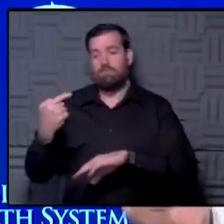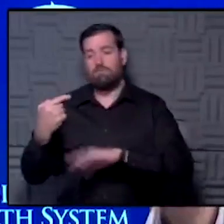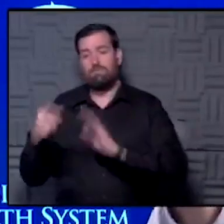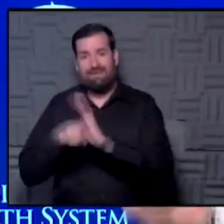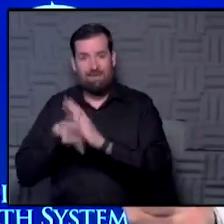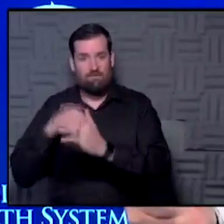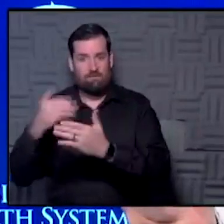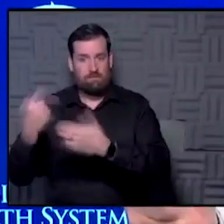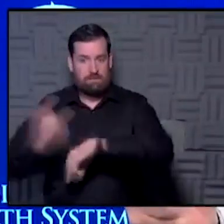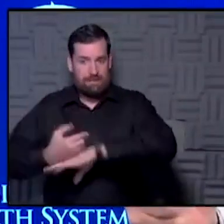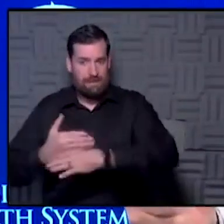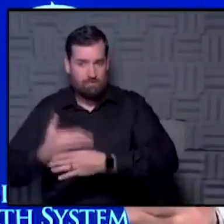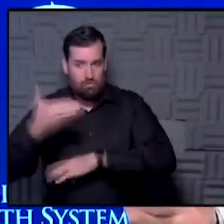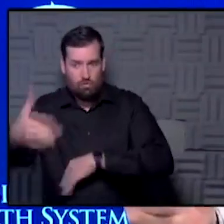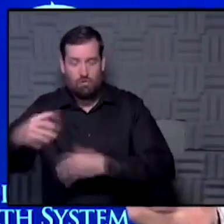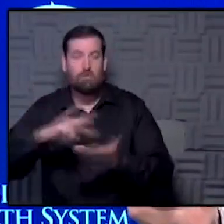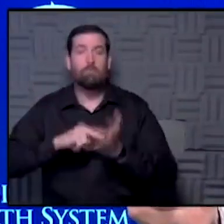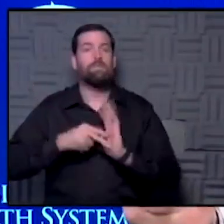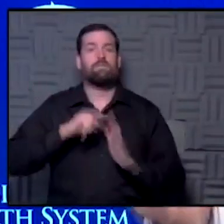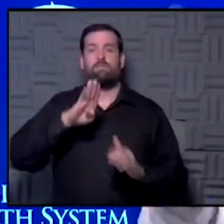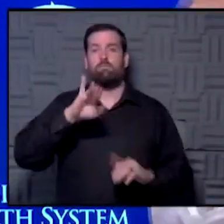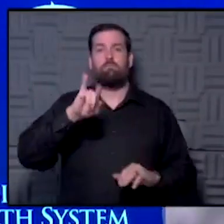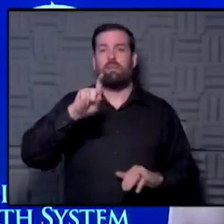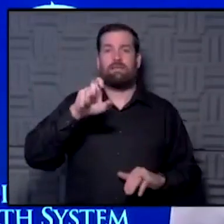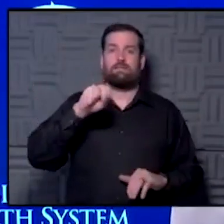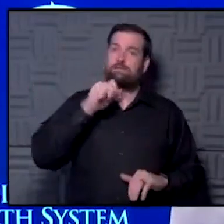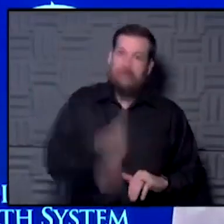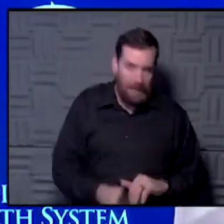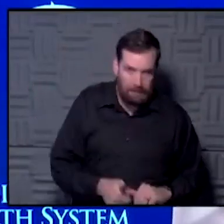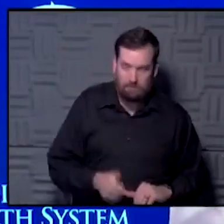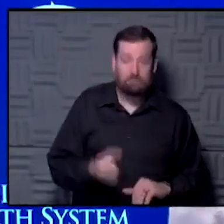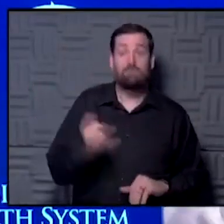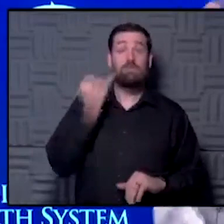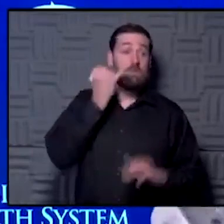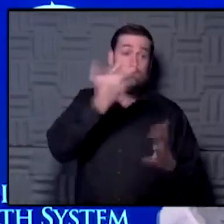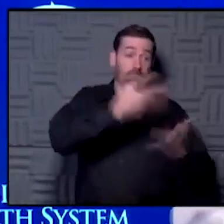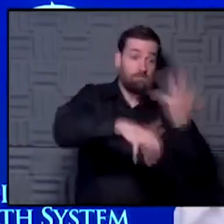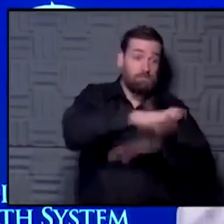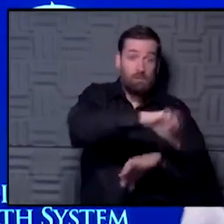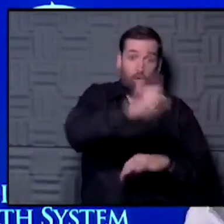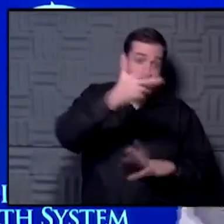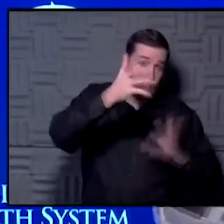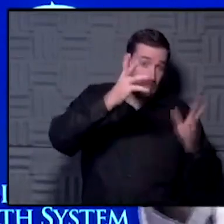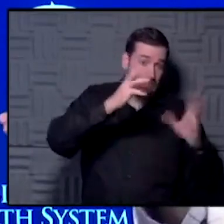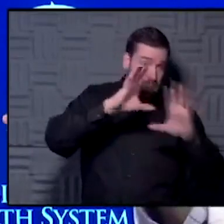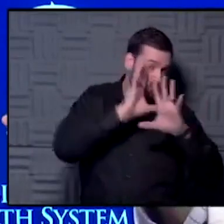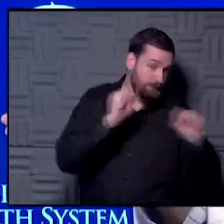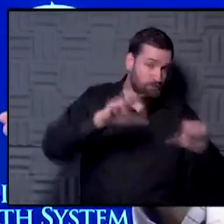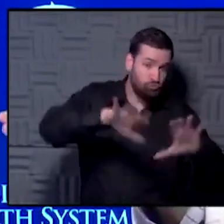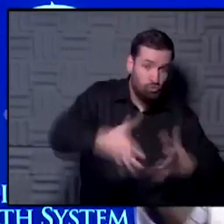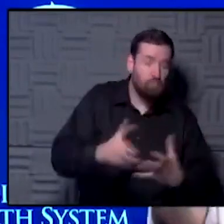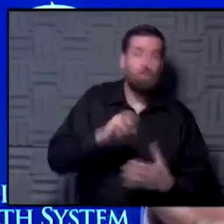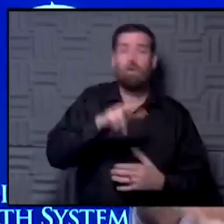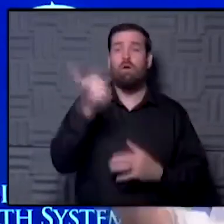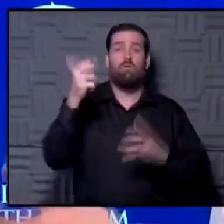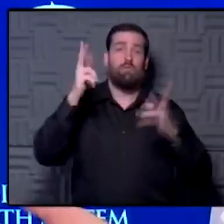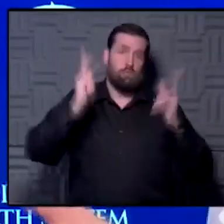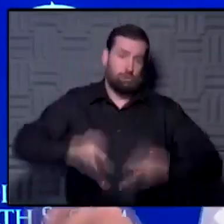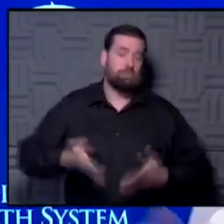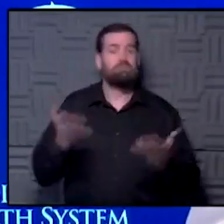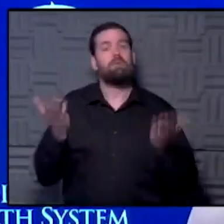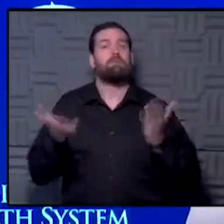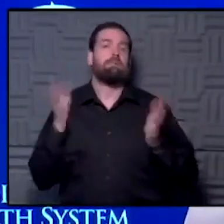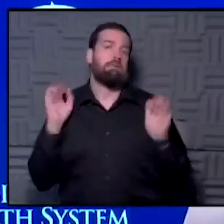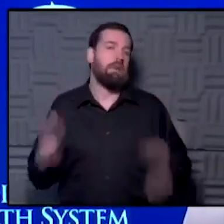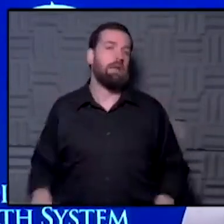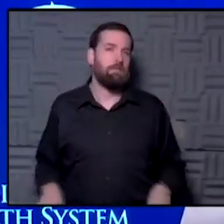debate, technically Biden was not a contact. But now, if he interacted with someone else from the president's party or anybody else out there who was positive, then he could be a